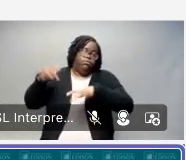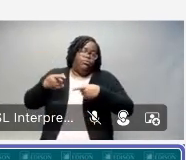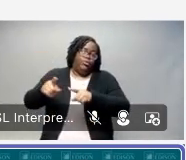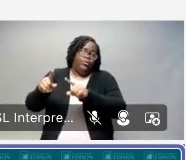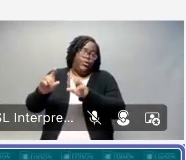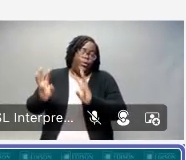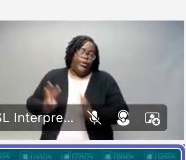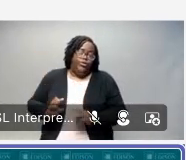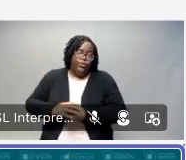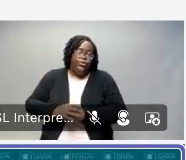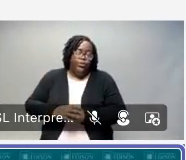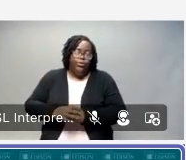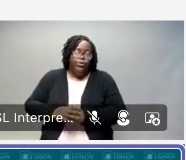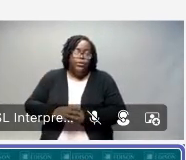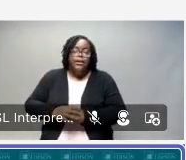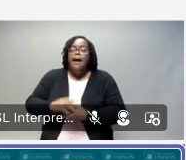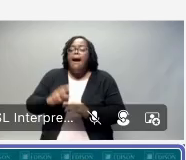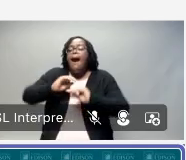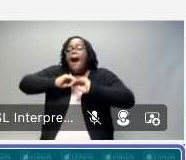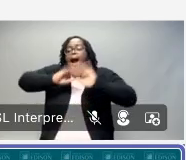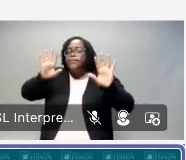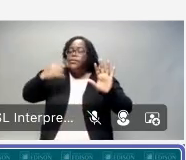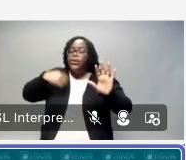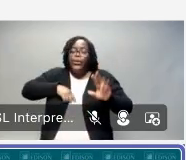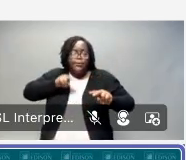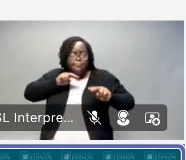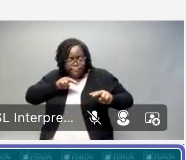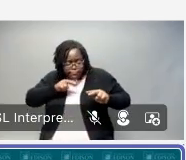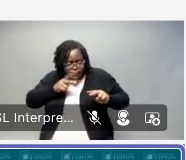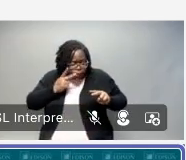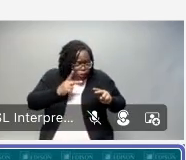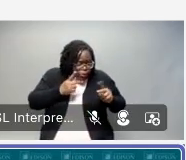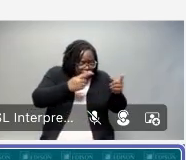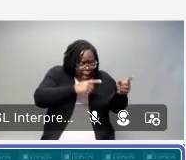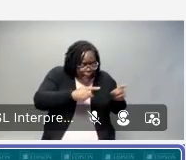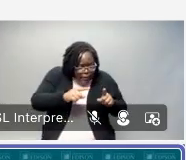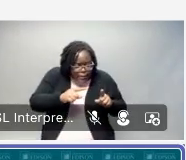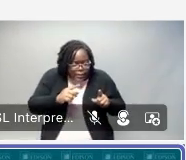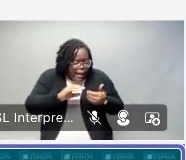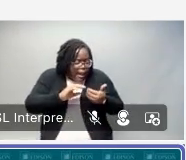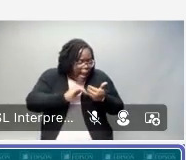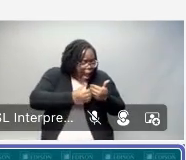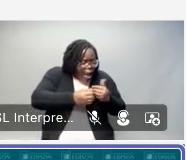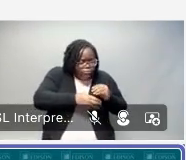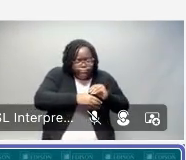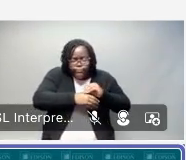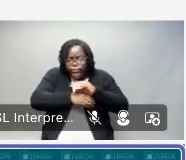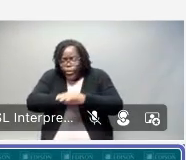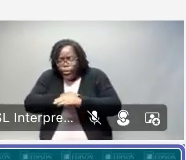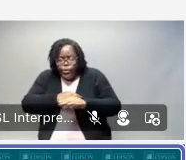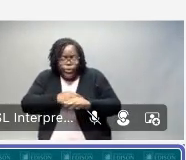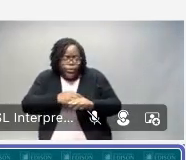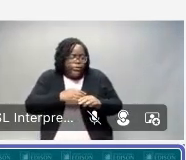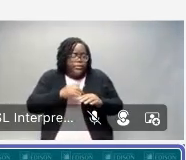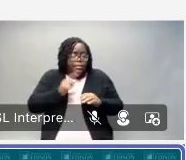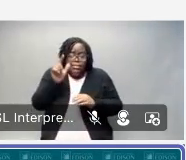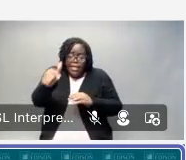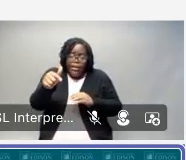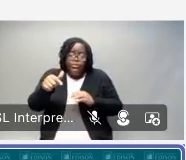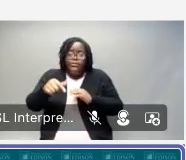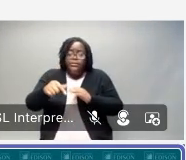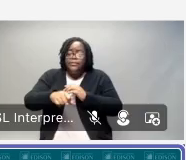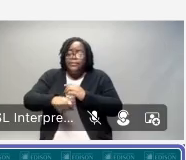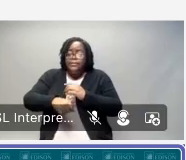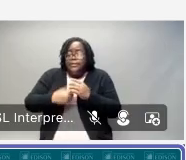obviously watching how this is developing, and we're watching to see how it intensifies later this year, to